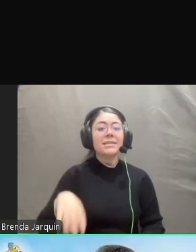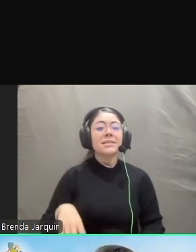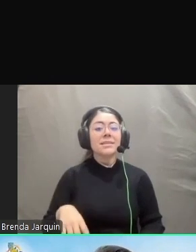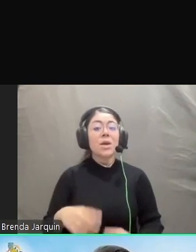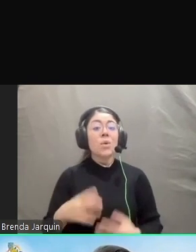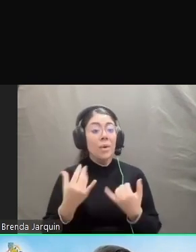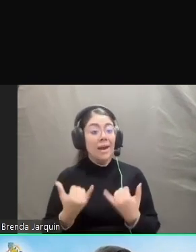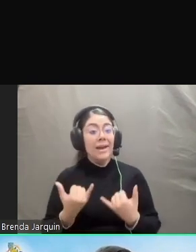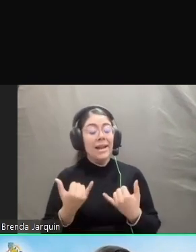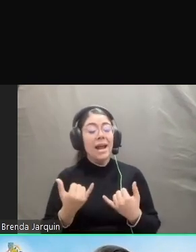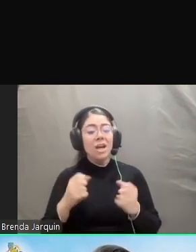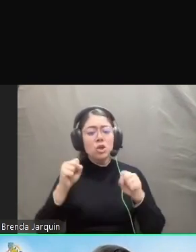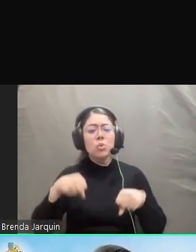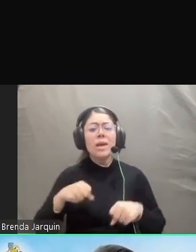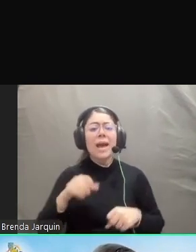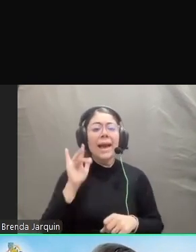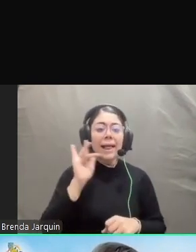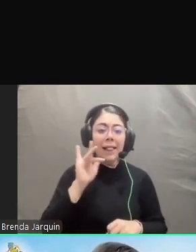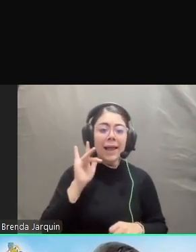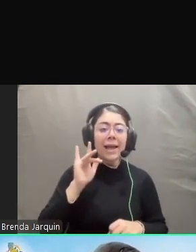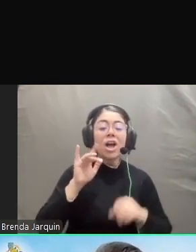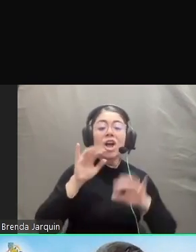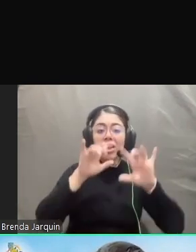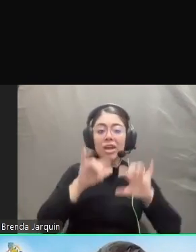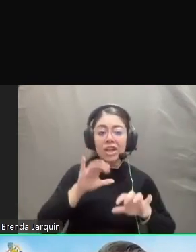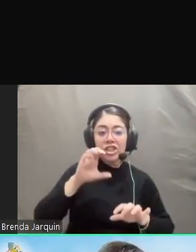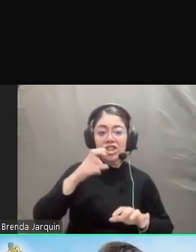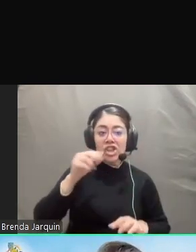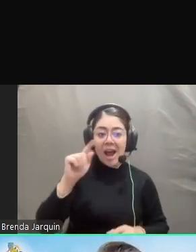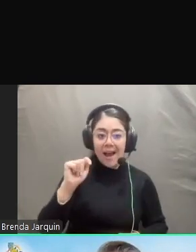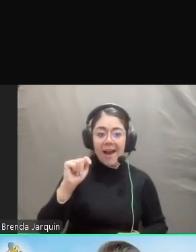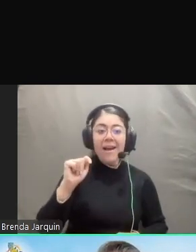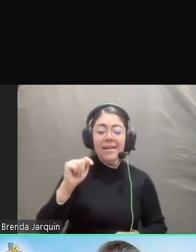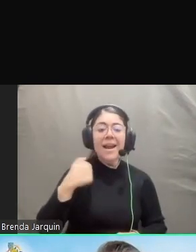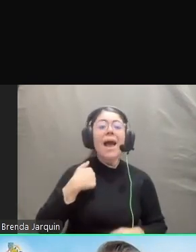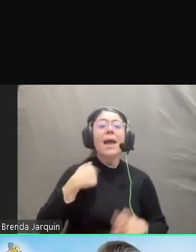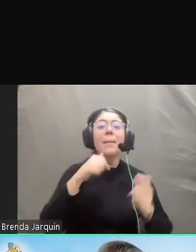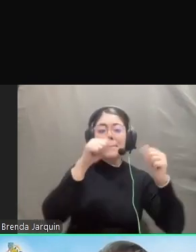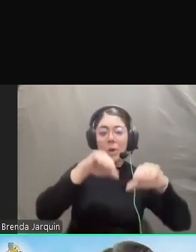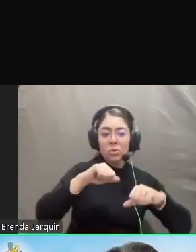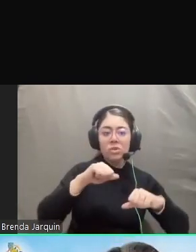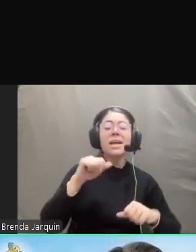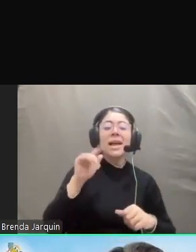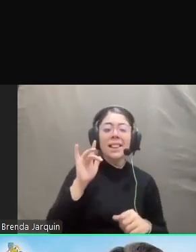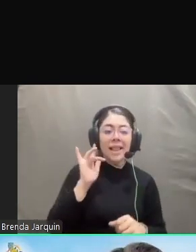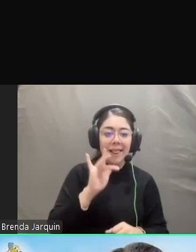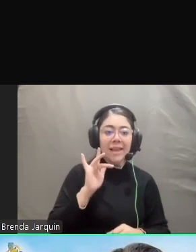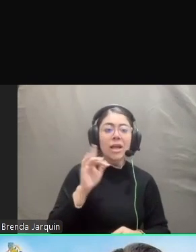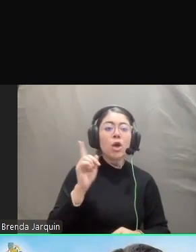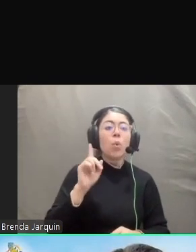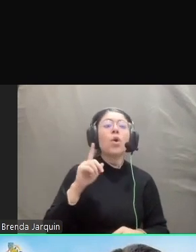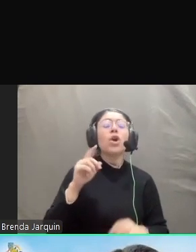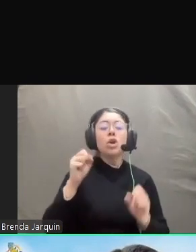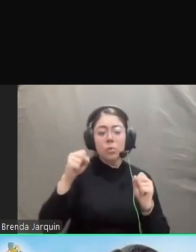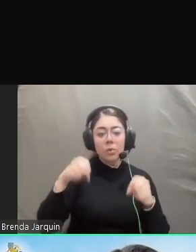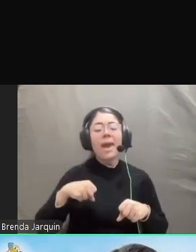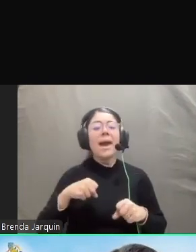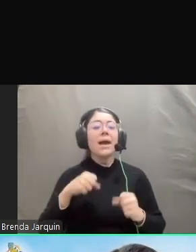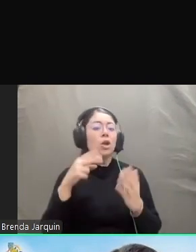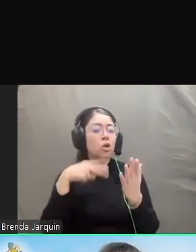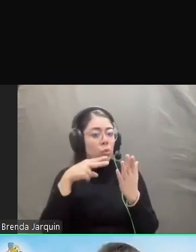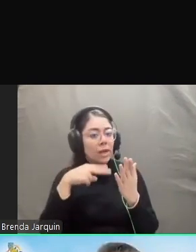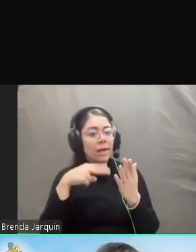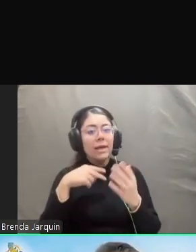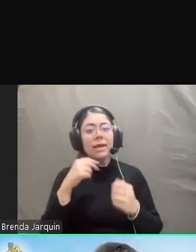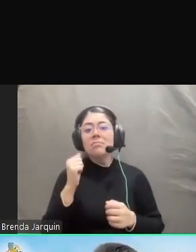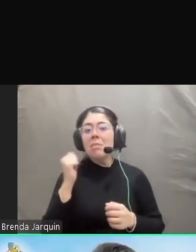the presentation today, which I recommend you download because you will need to access many of the links.